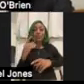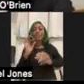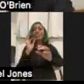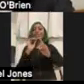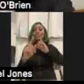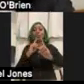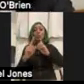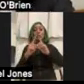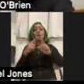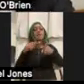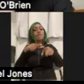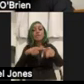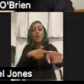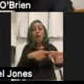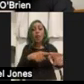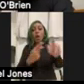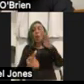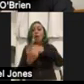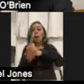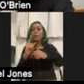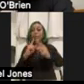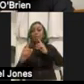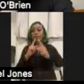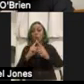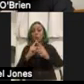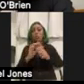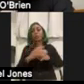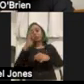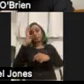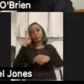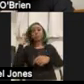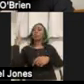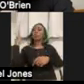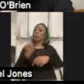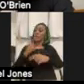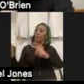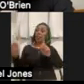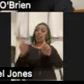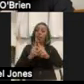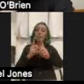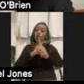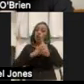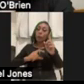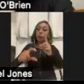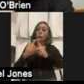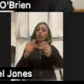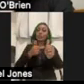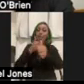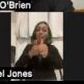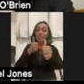kind of follow-up interviews. I was conducting interviews alongside a community advocate.